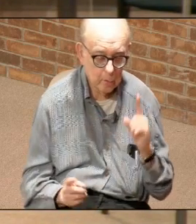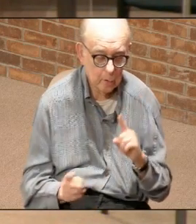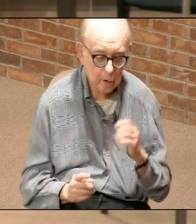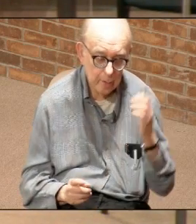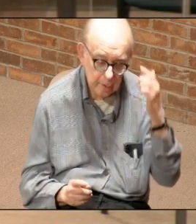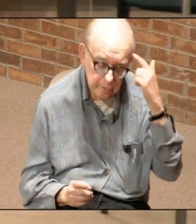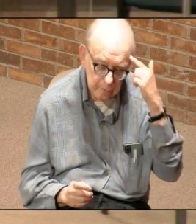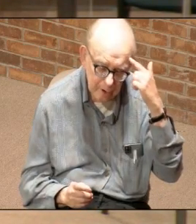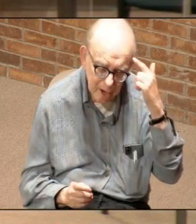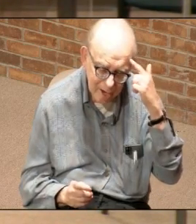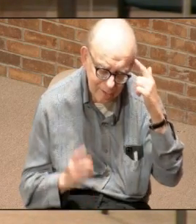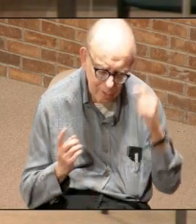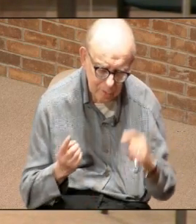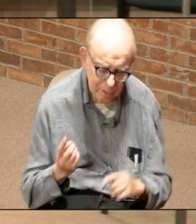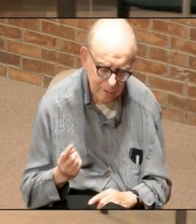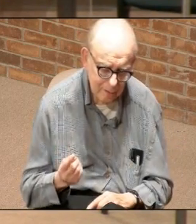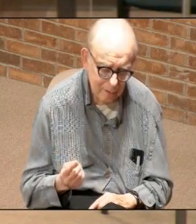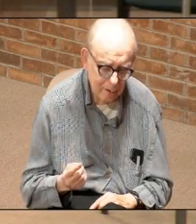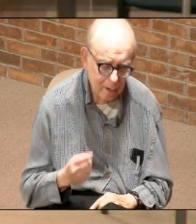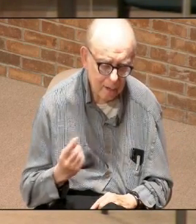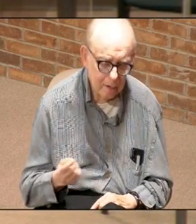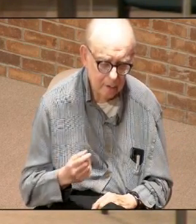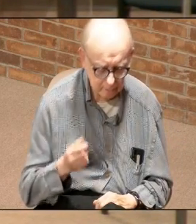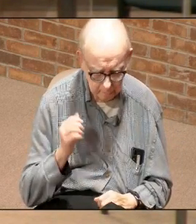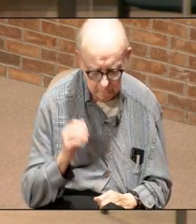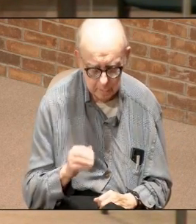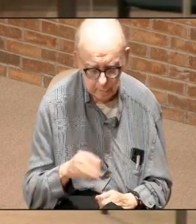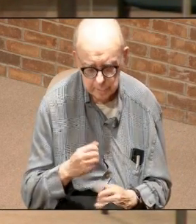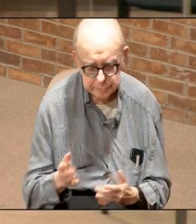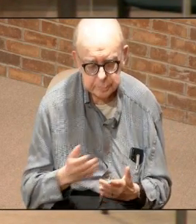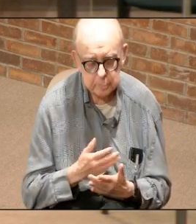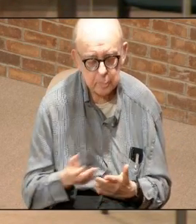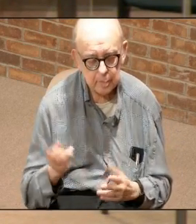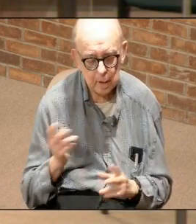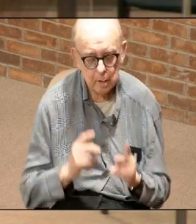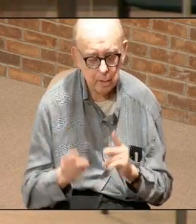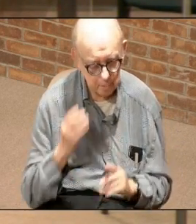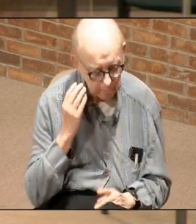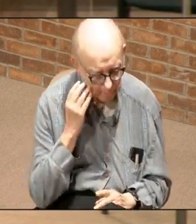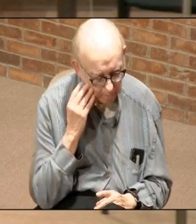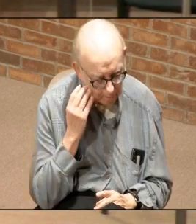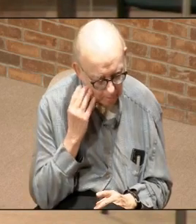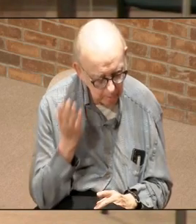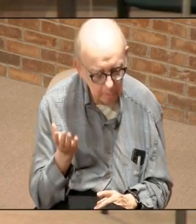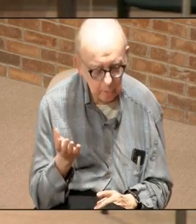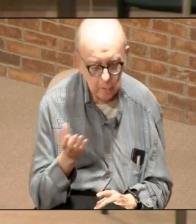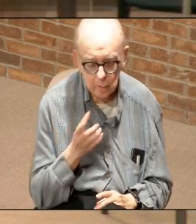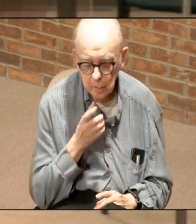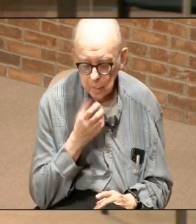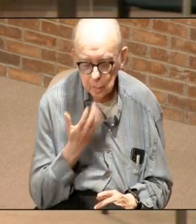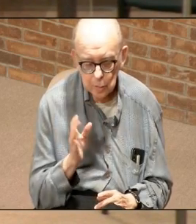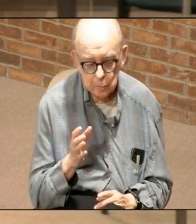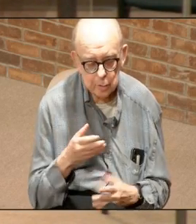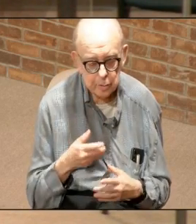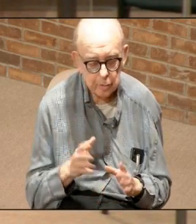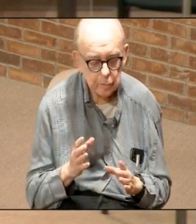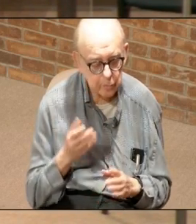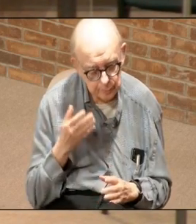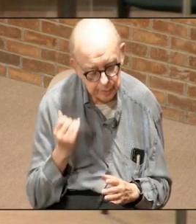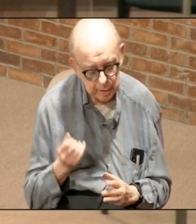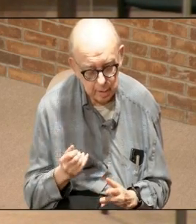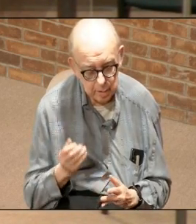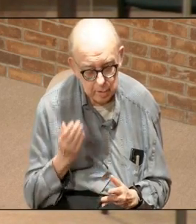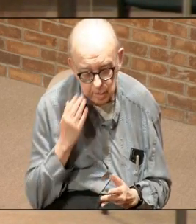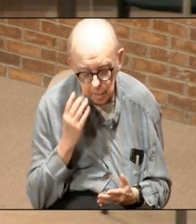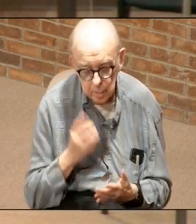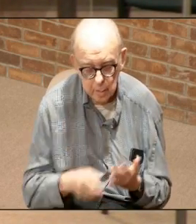mind. And only reminded in other people's minds who don't want to let you forget. Well, you